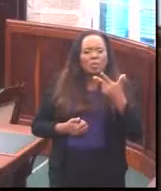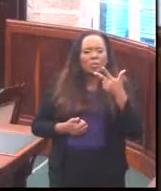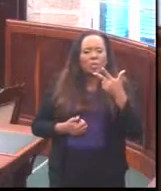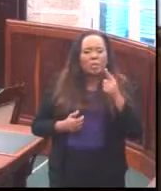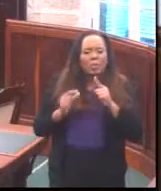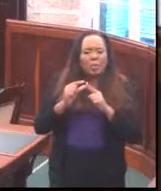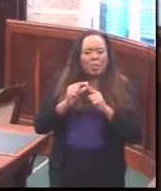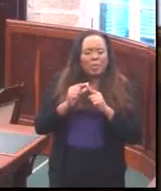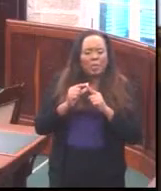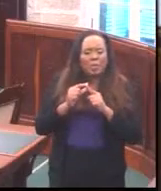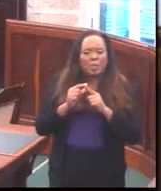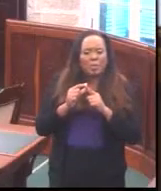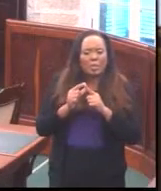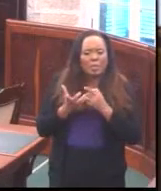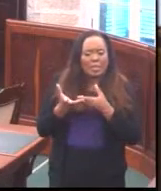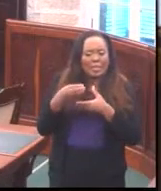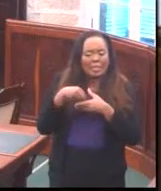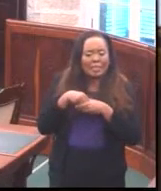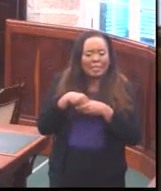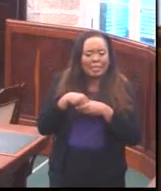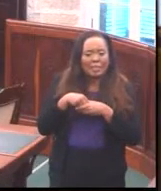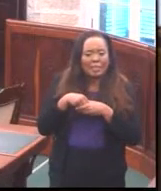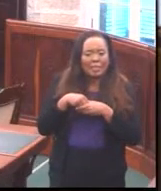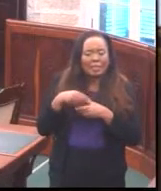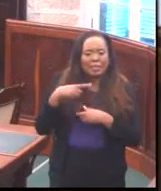in respect of which a cabinet deliberated,